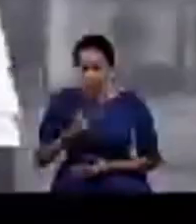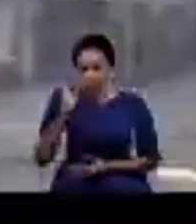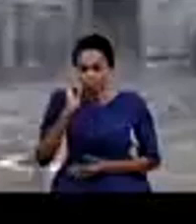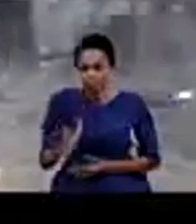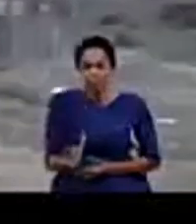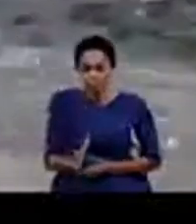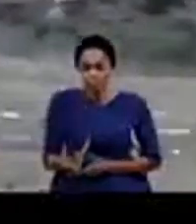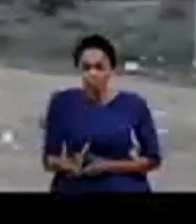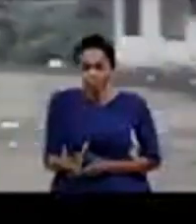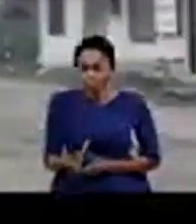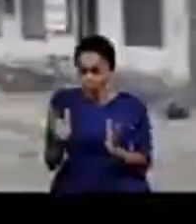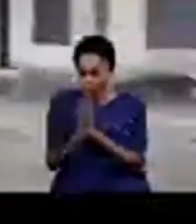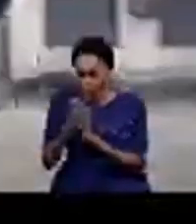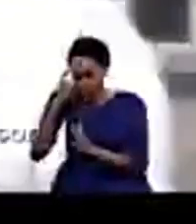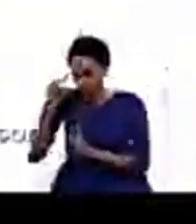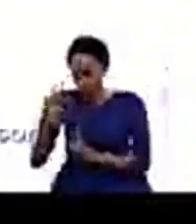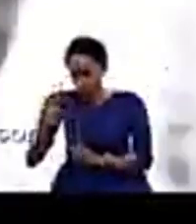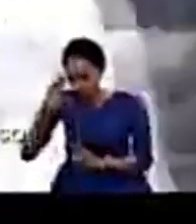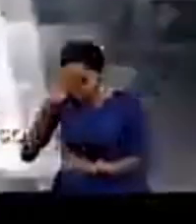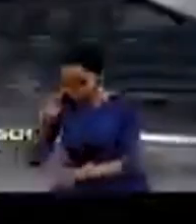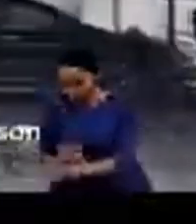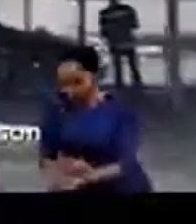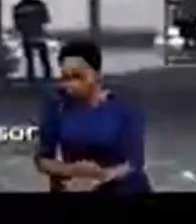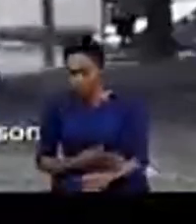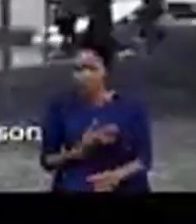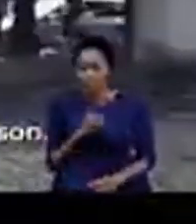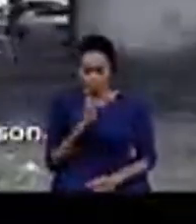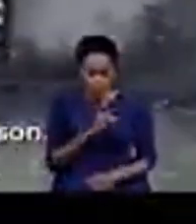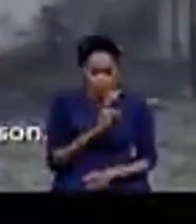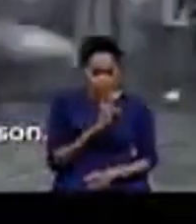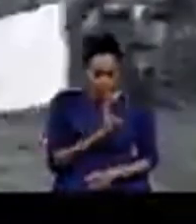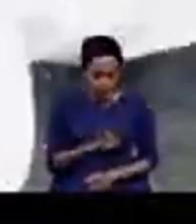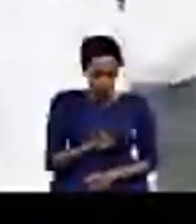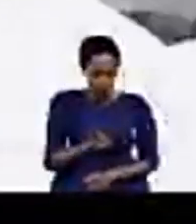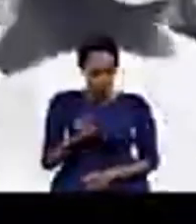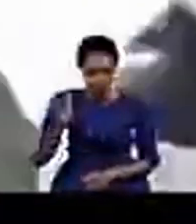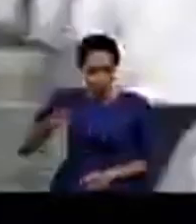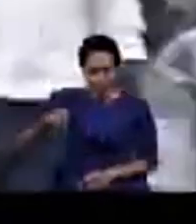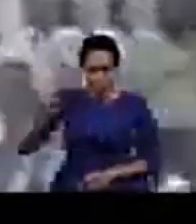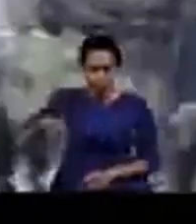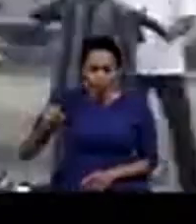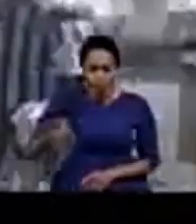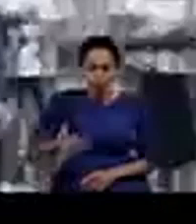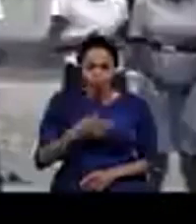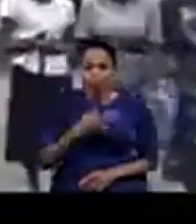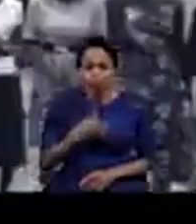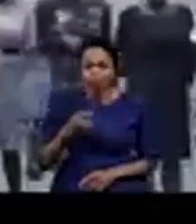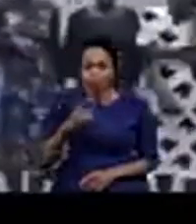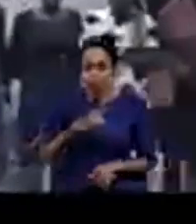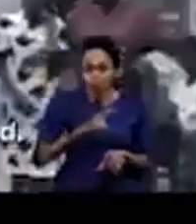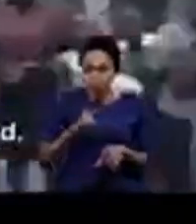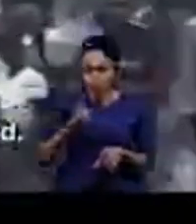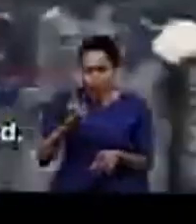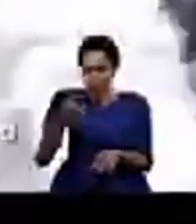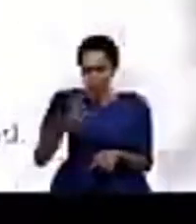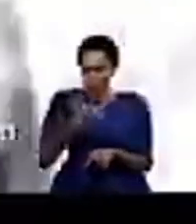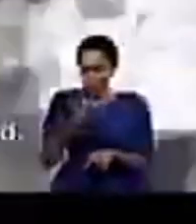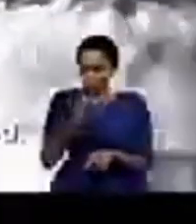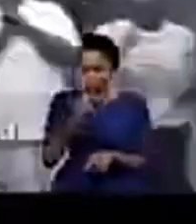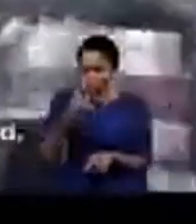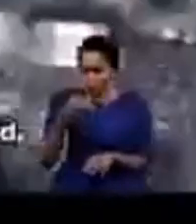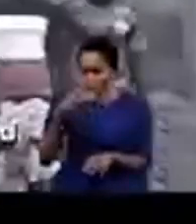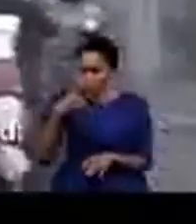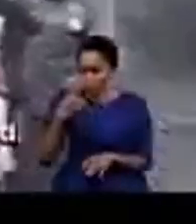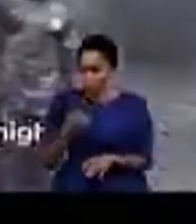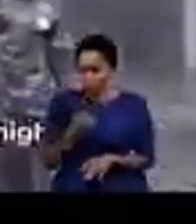me of this? Yes. You are sure? You break the pot. See? And I pray for your son. If you know who I am, you would not tell me this. But you